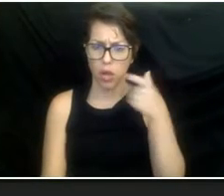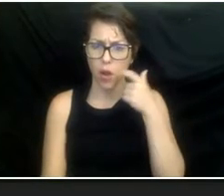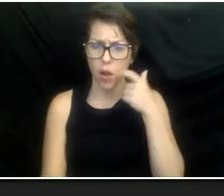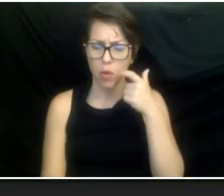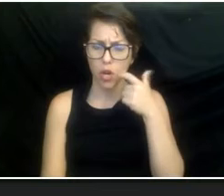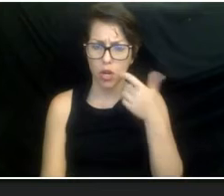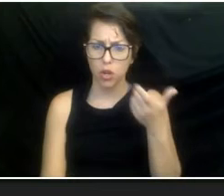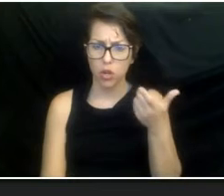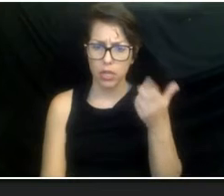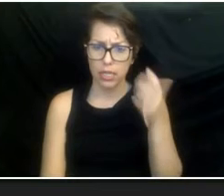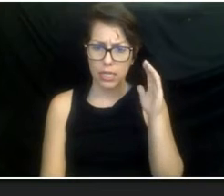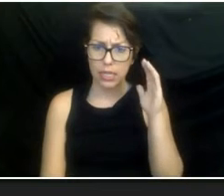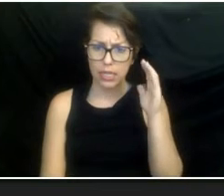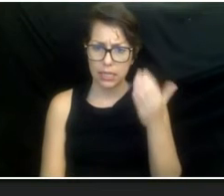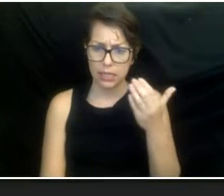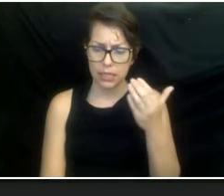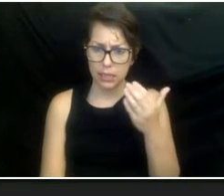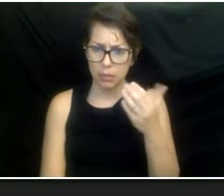specific